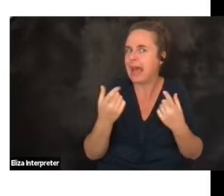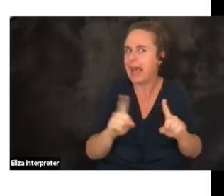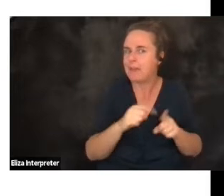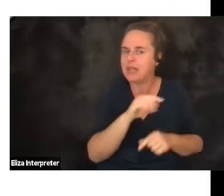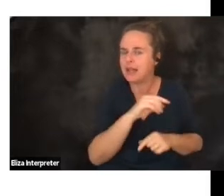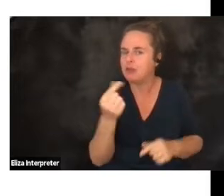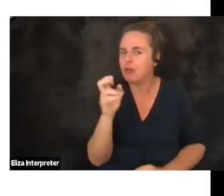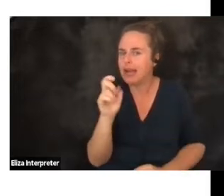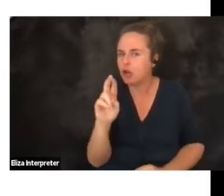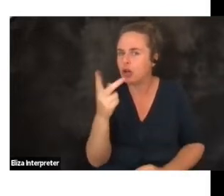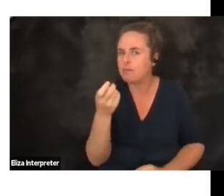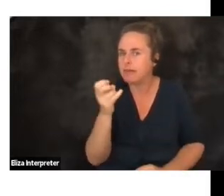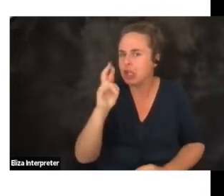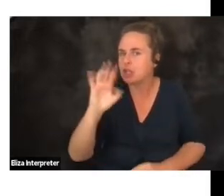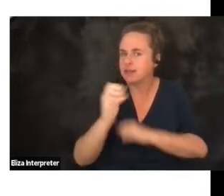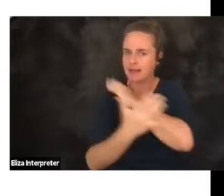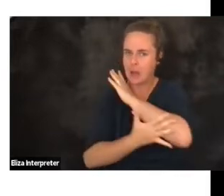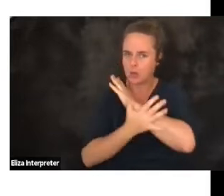were really at the